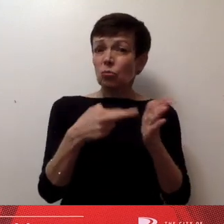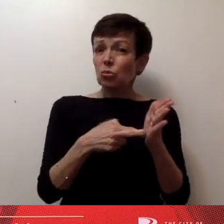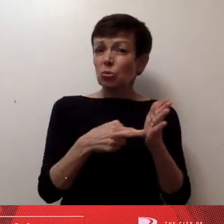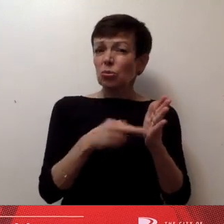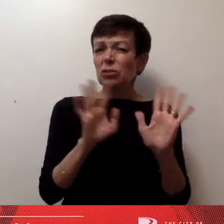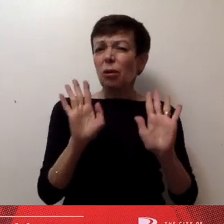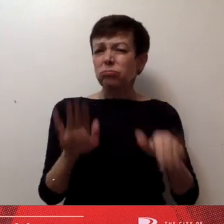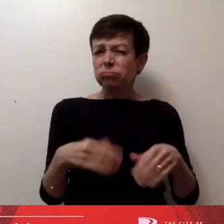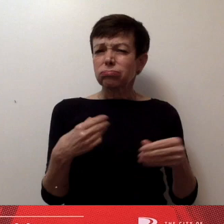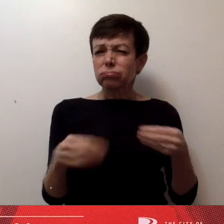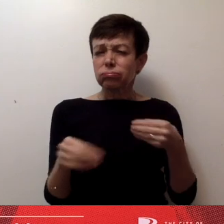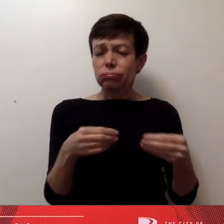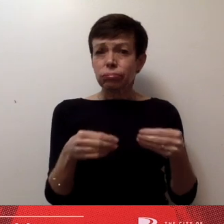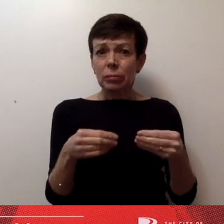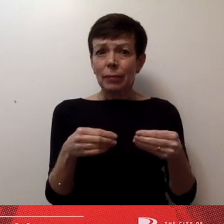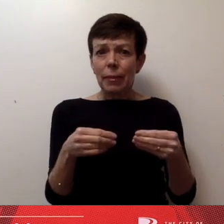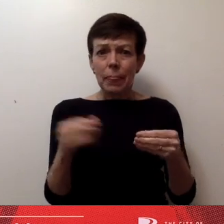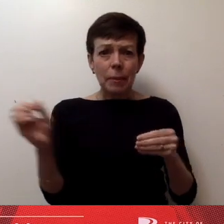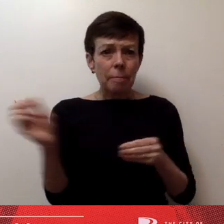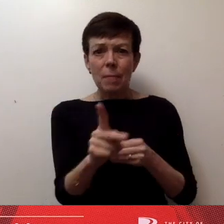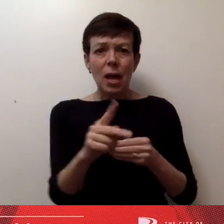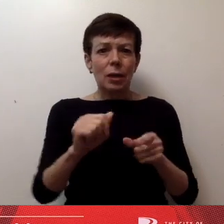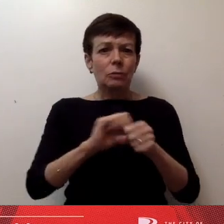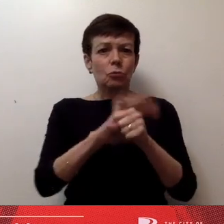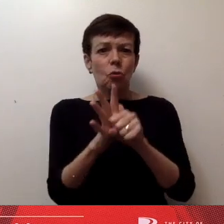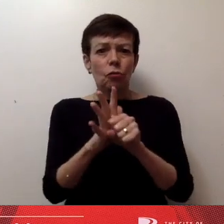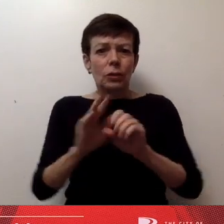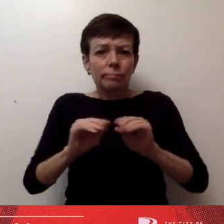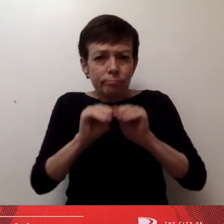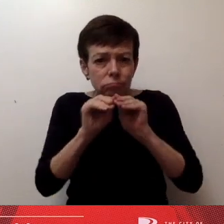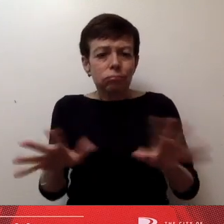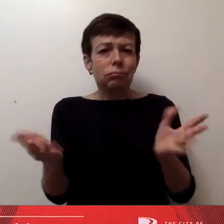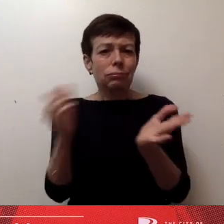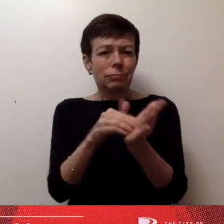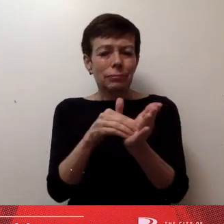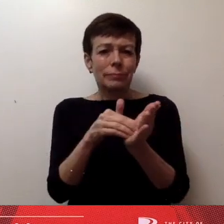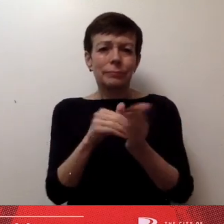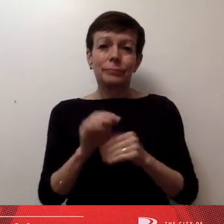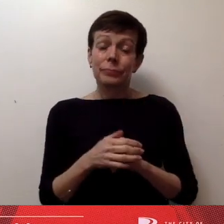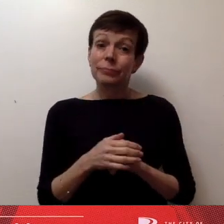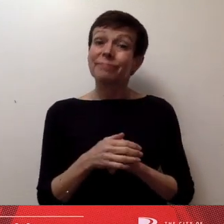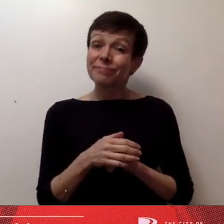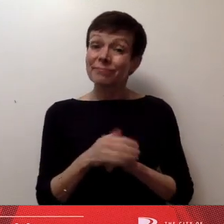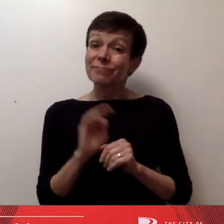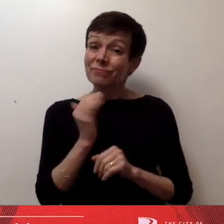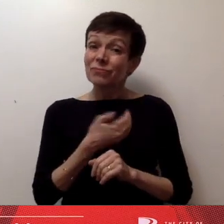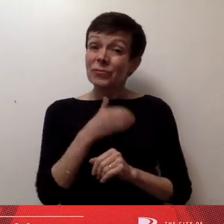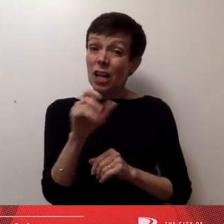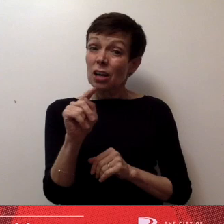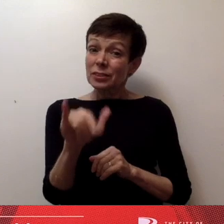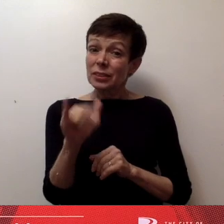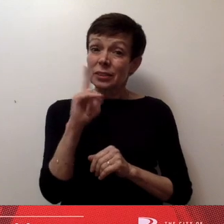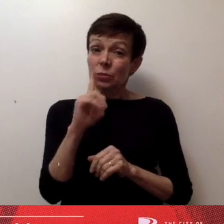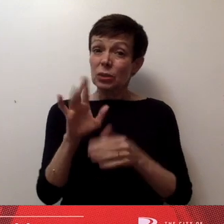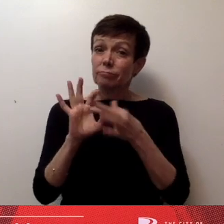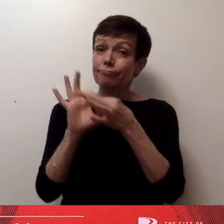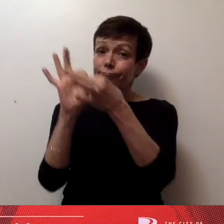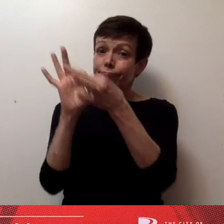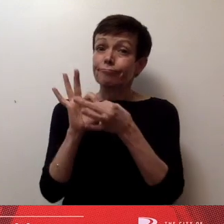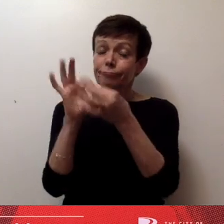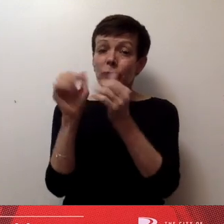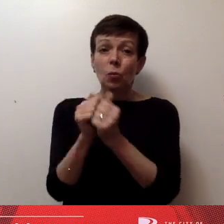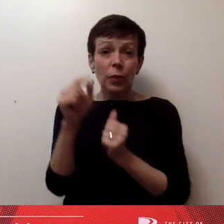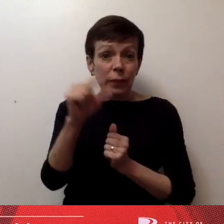themselves in a precarious situation. So the City of Red Deer will continue to work closely with the provincial government and Alberta